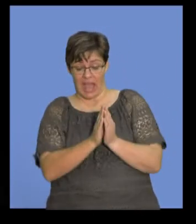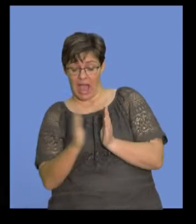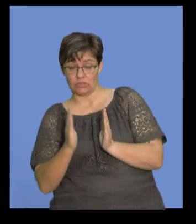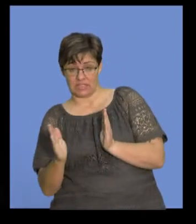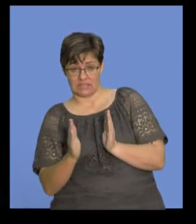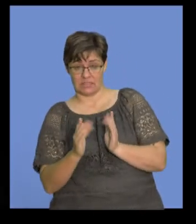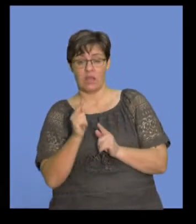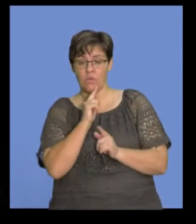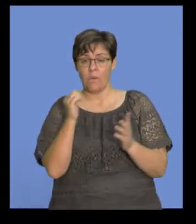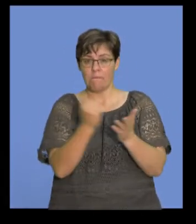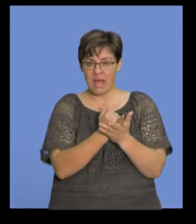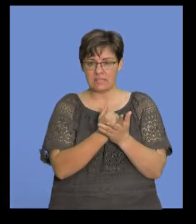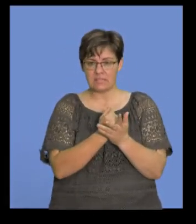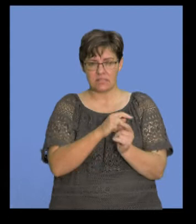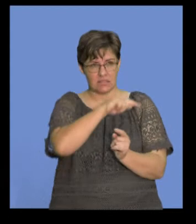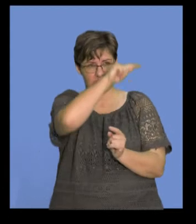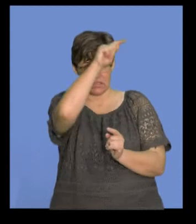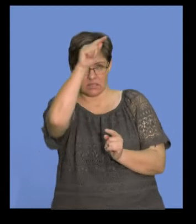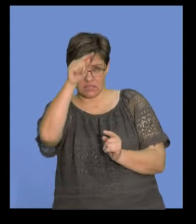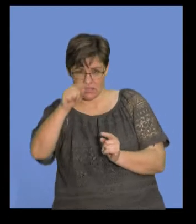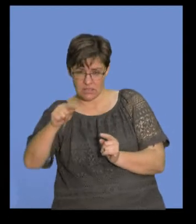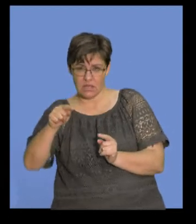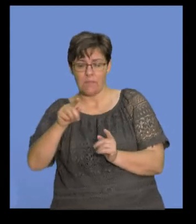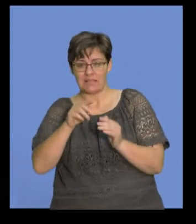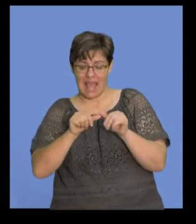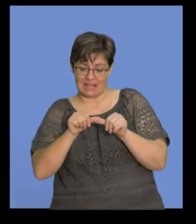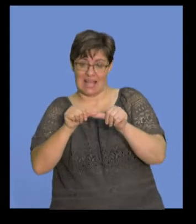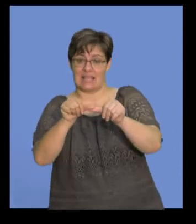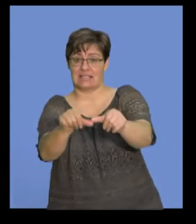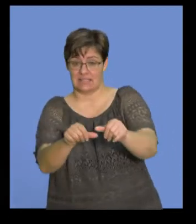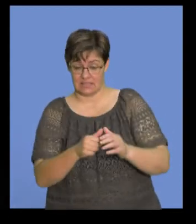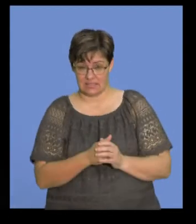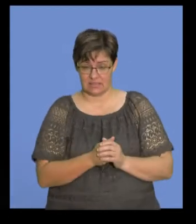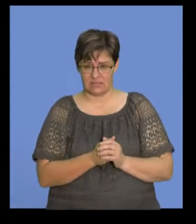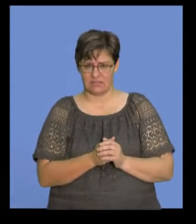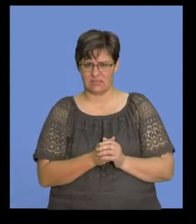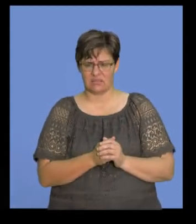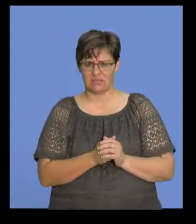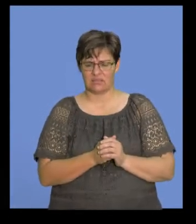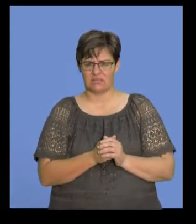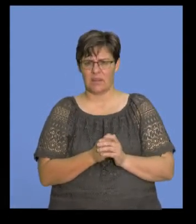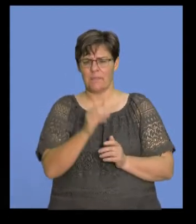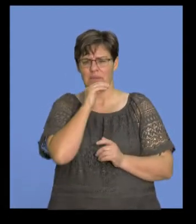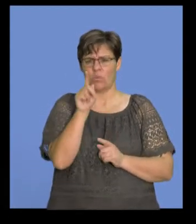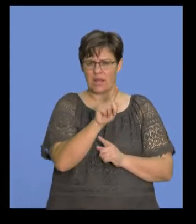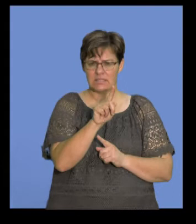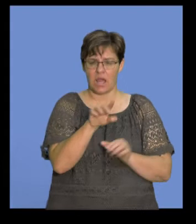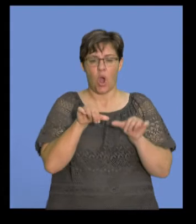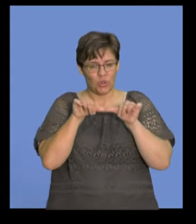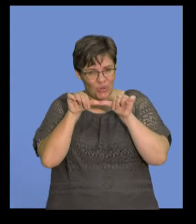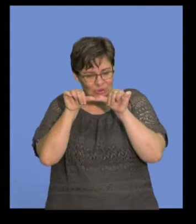will need to extrapolate the curve. And I'll illustrate that in a bit. What does extrapolate mean? It means